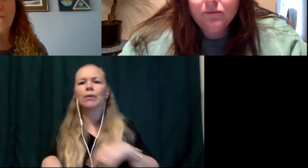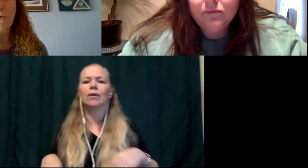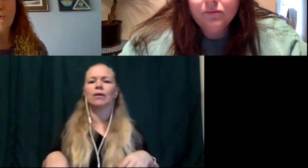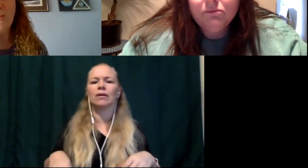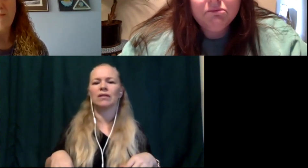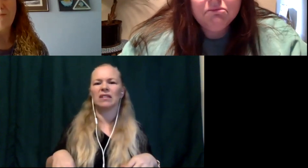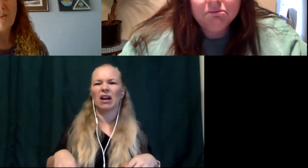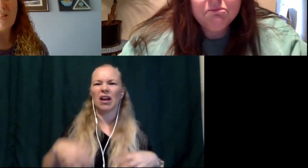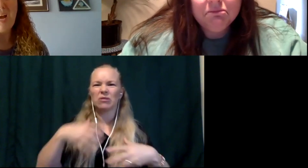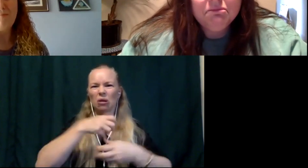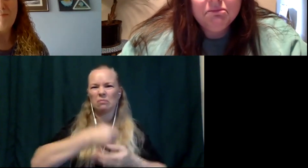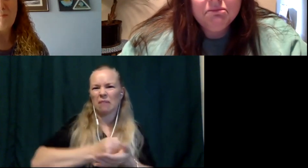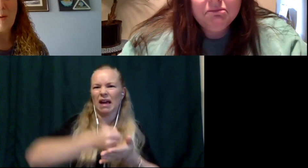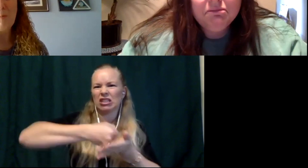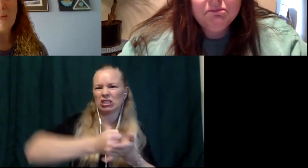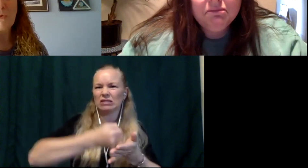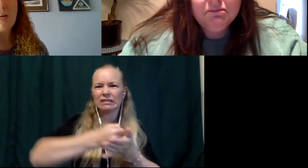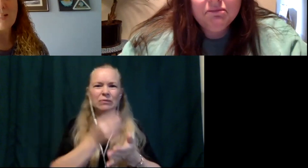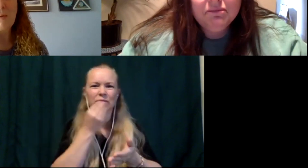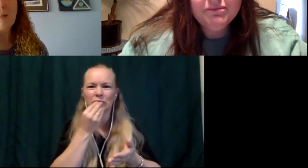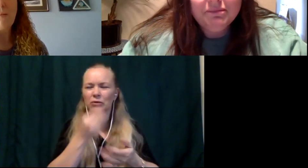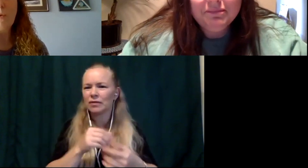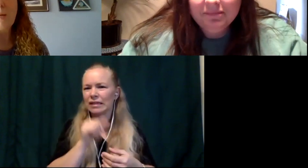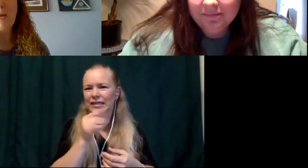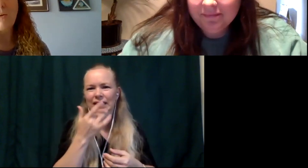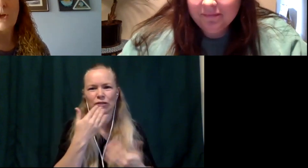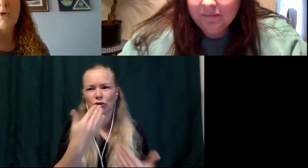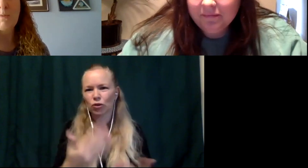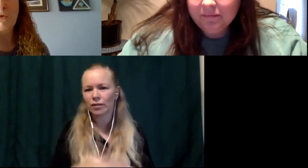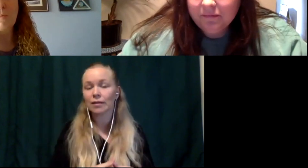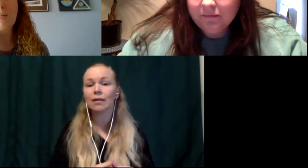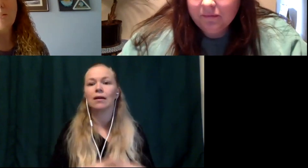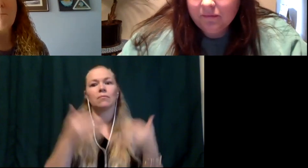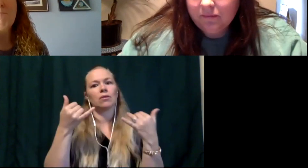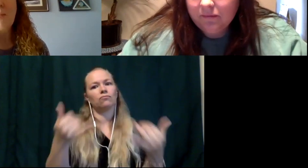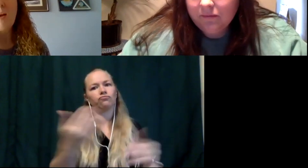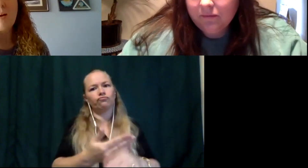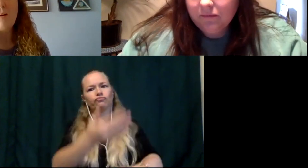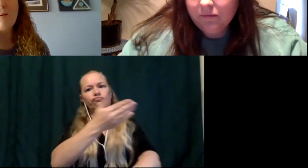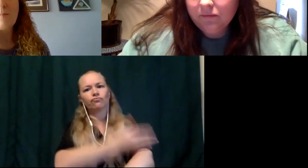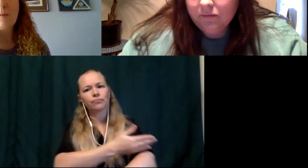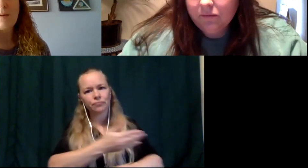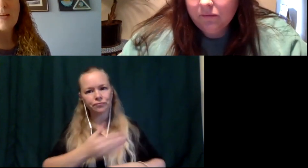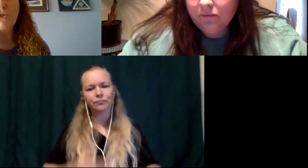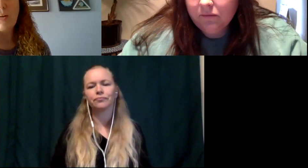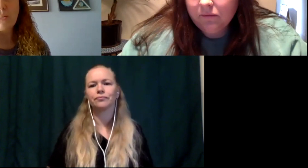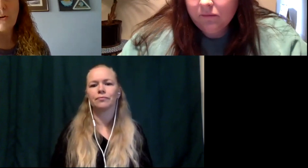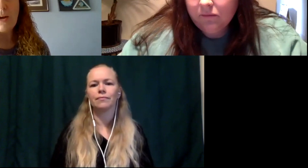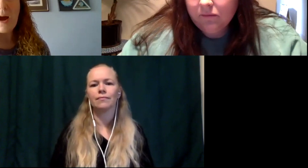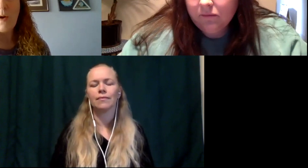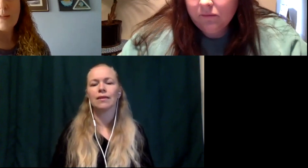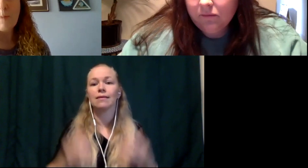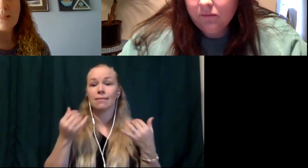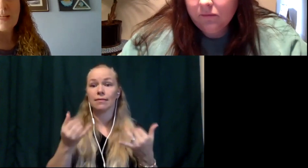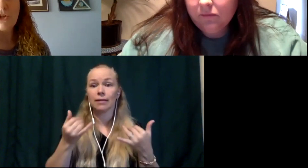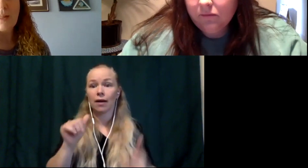mashed up food that was not probably the greatest. But they've really made huge improvements. The astronauts that are